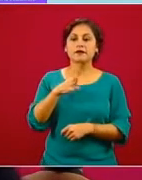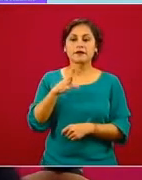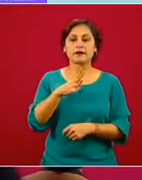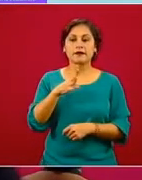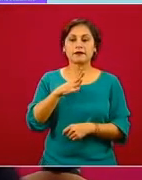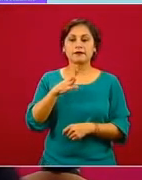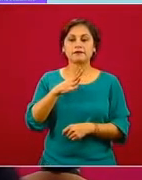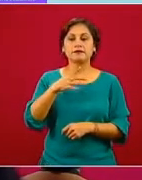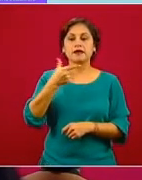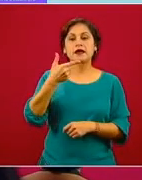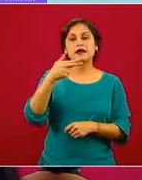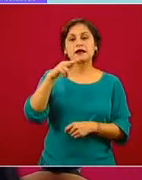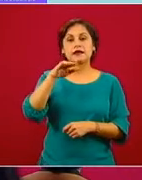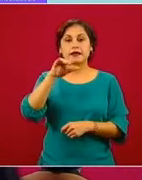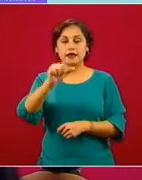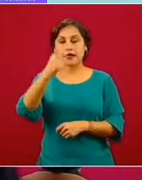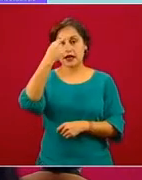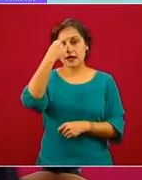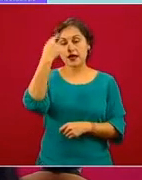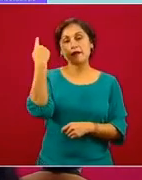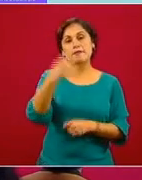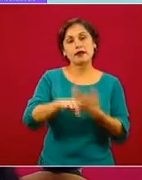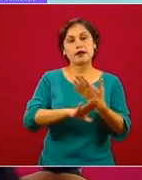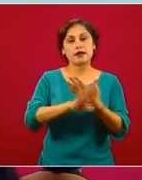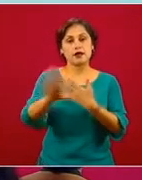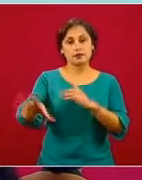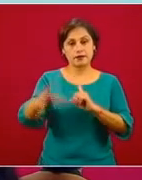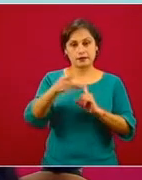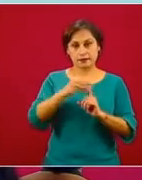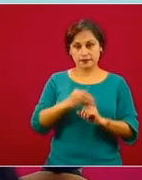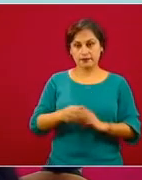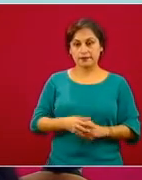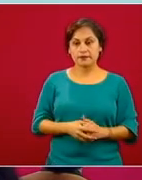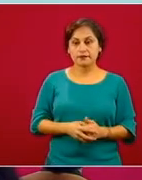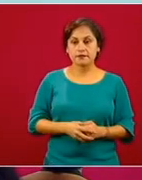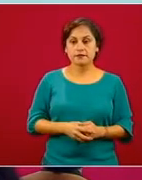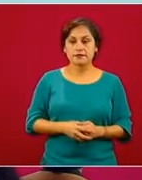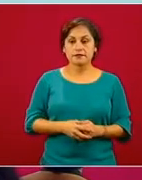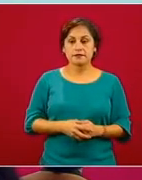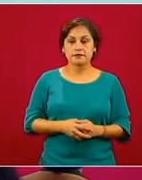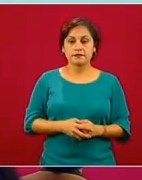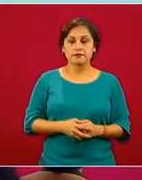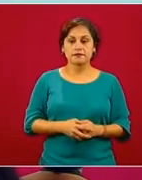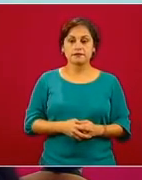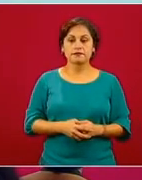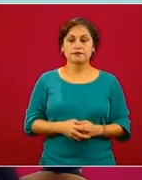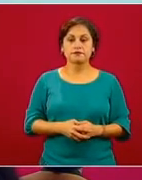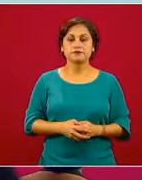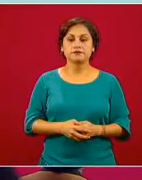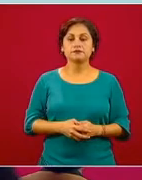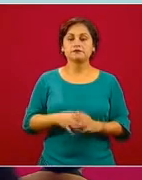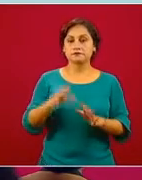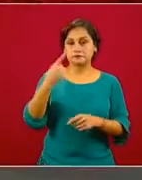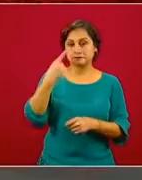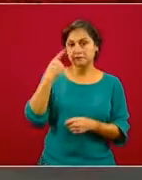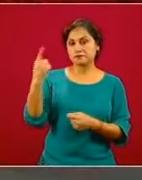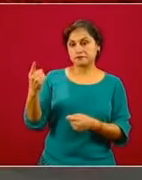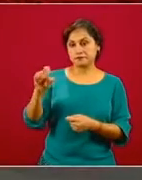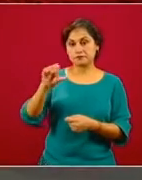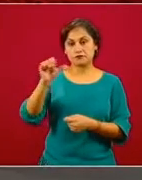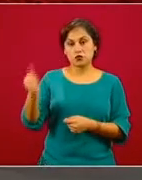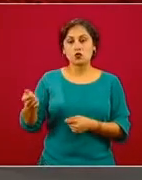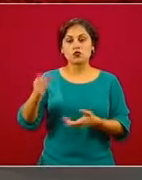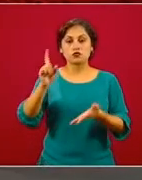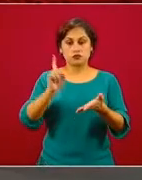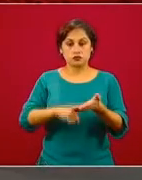I don't know if we also have the set of guidelines for the control of infections.